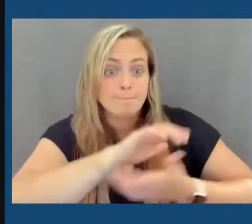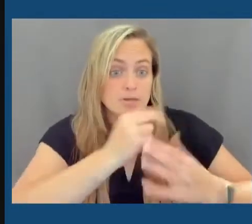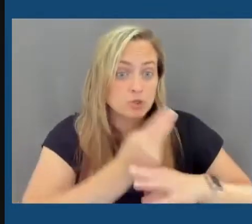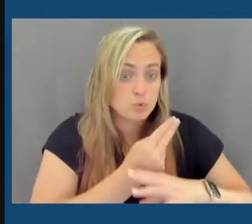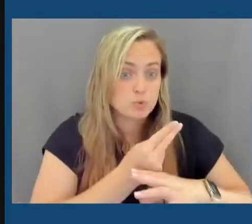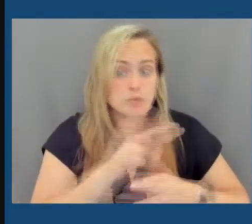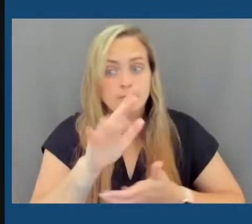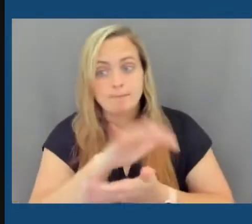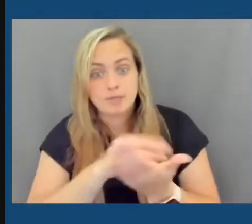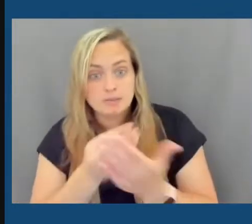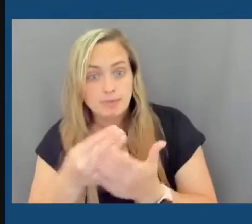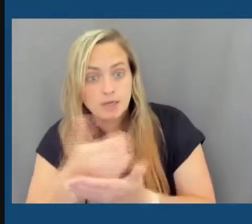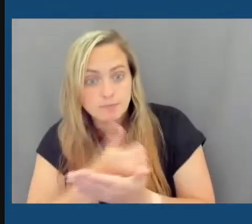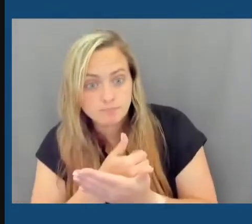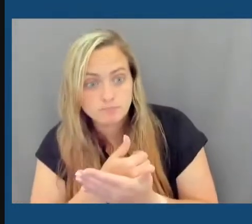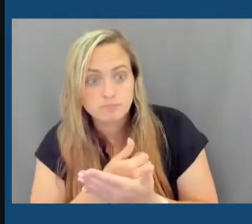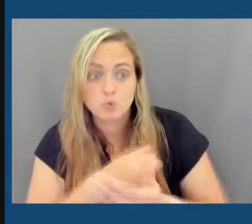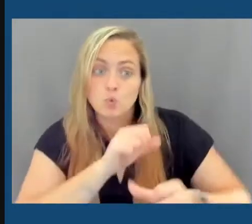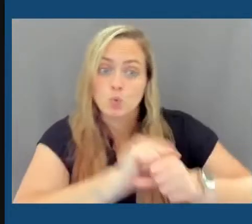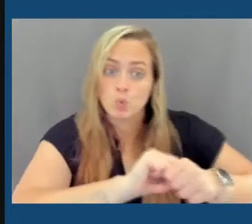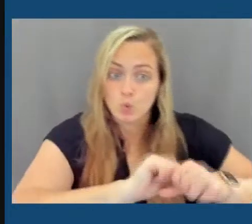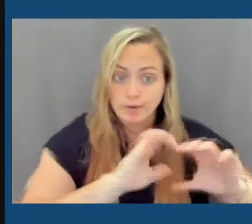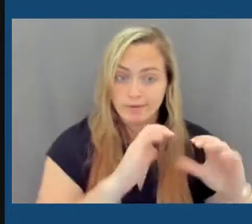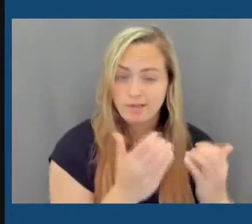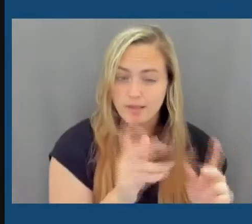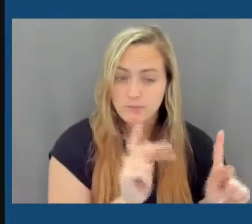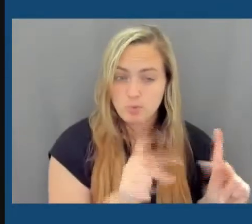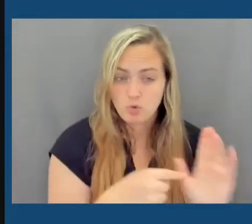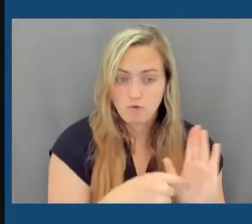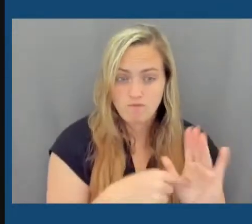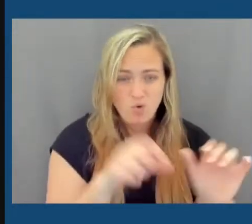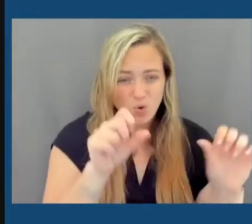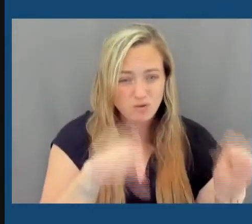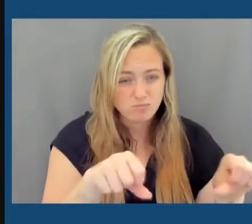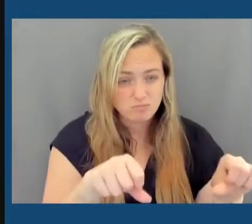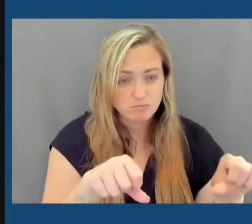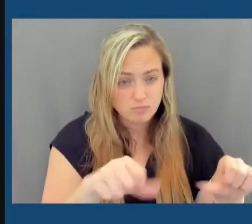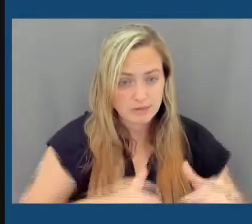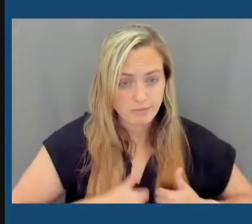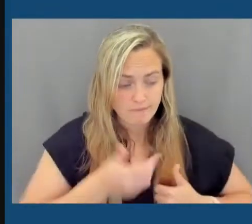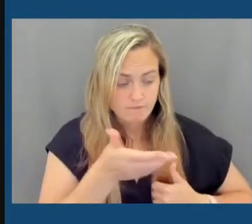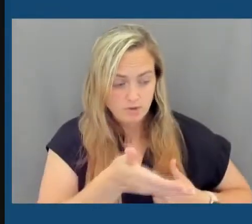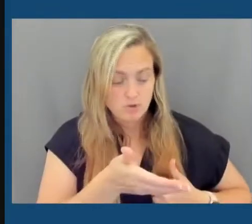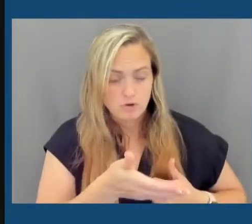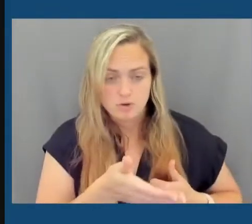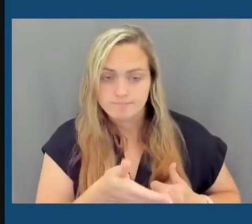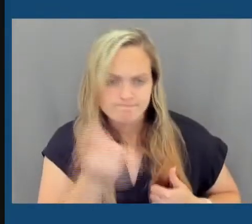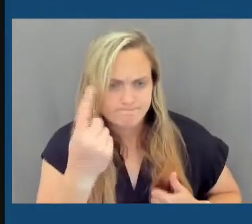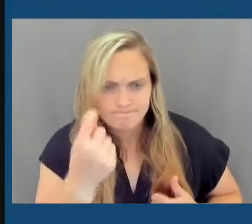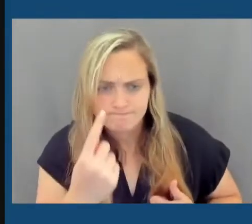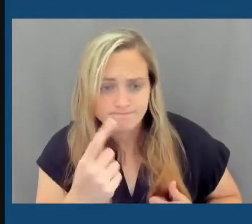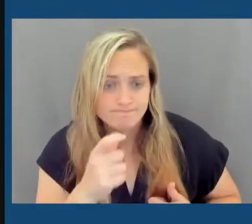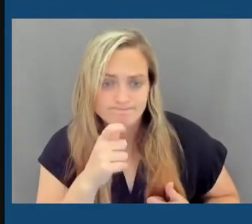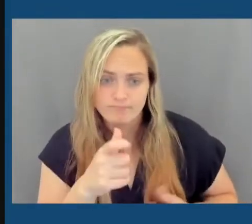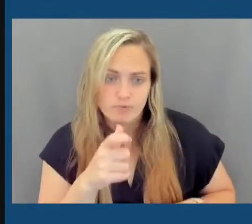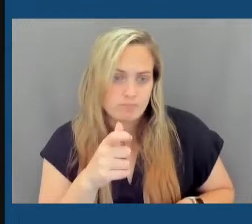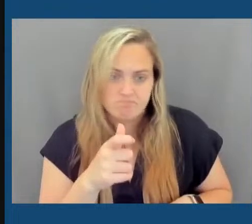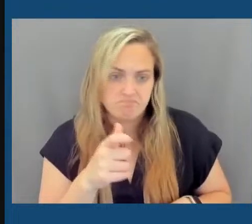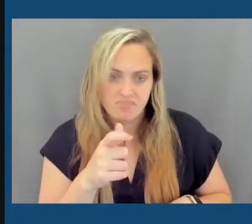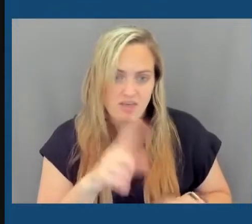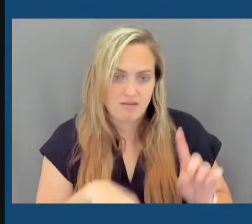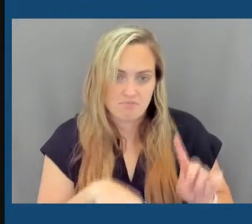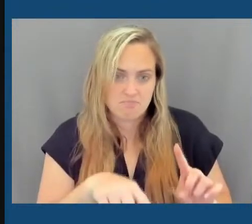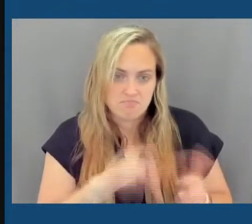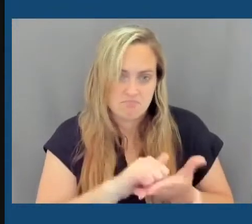want people, working class people, to be able to afford a quality place to live. Again, they will not be able to find a better view than these